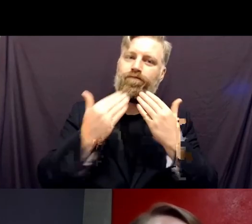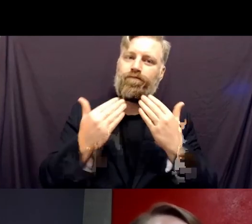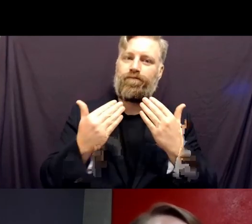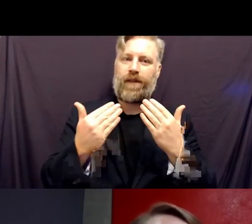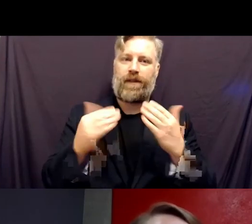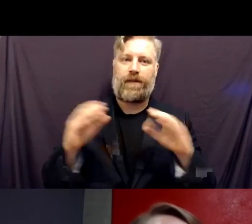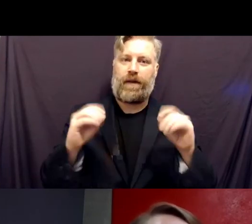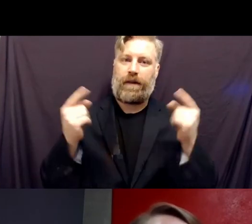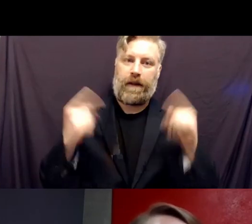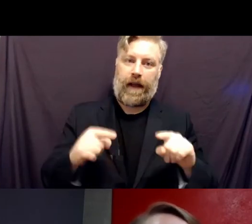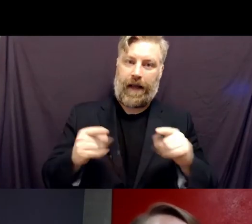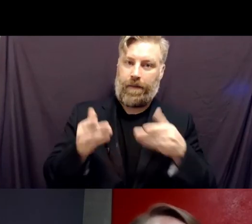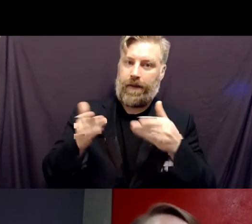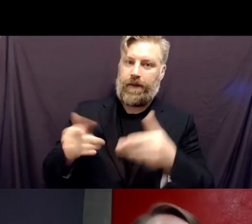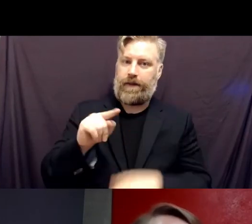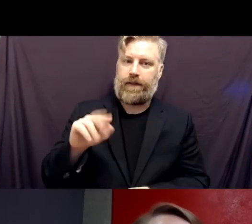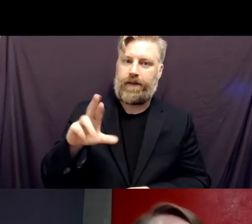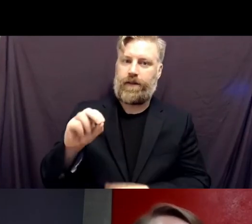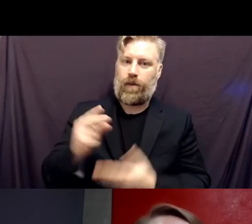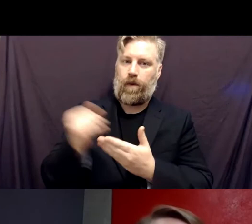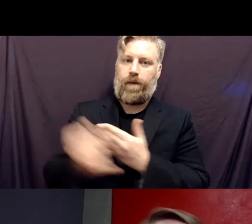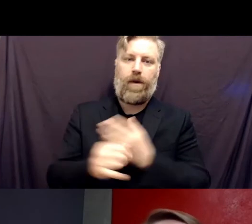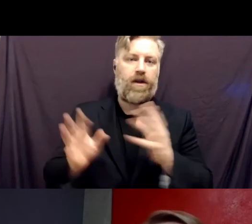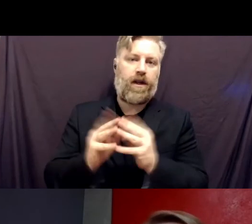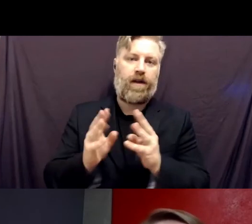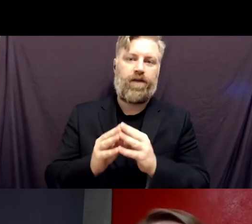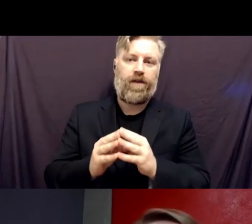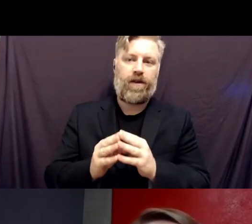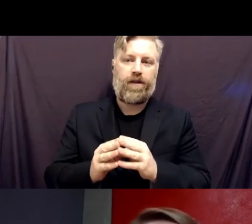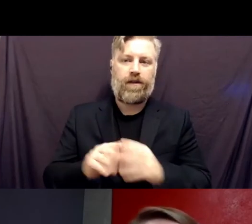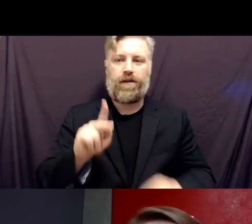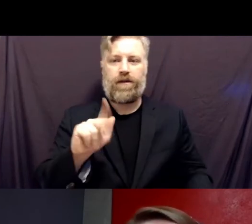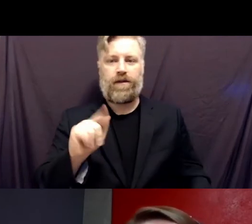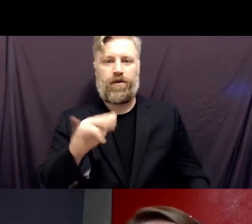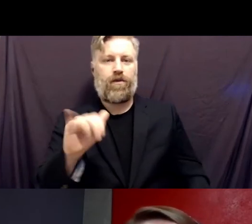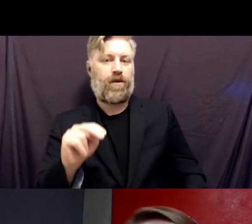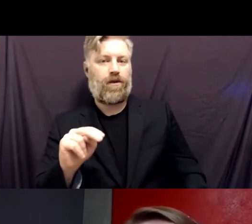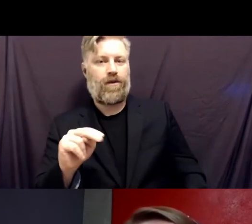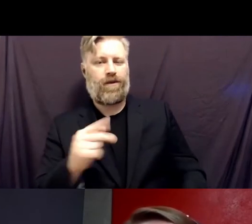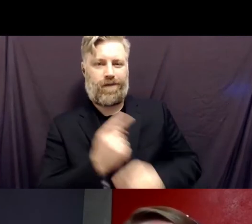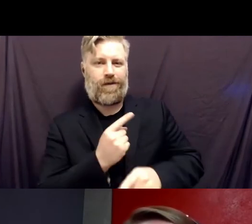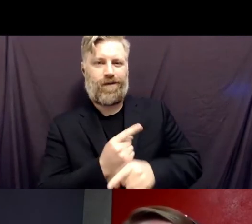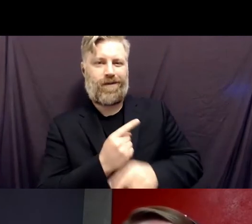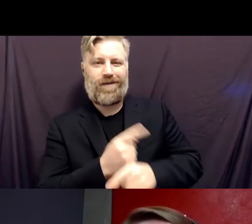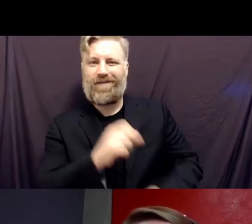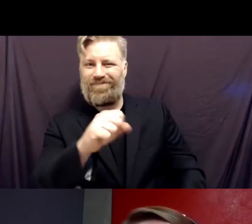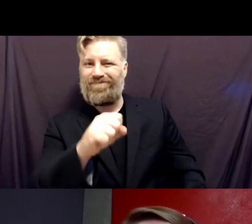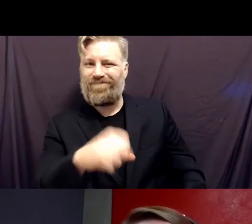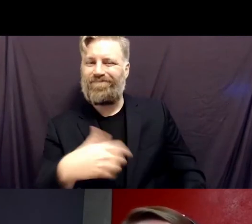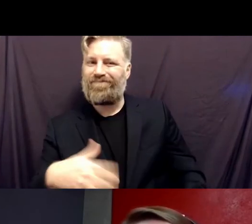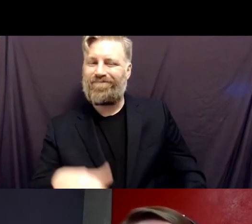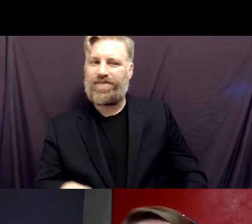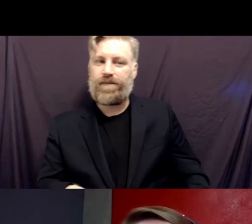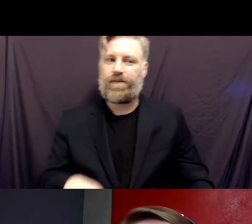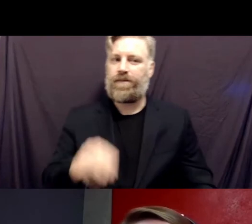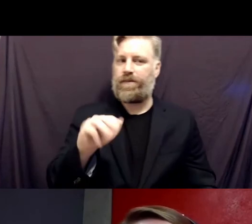at the Zero Project Conference. Right, right. You know, that is something. I'm sorry that I'm